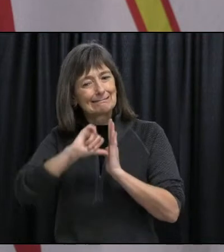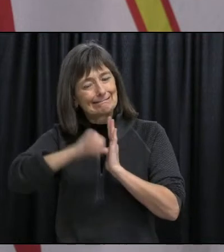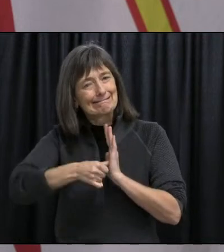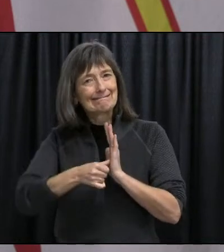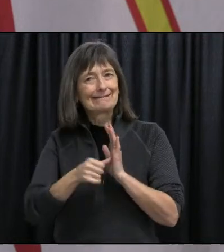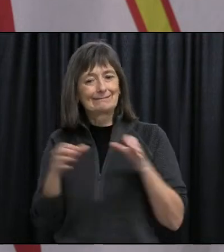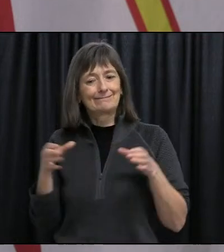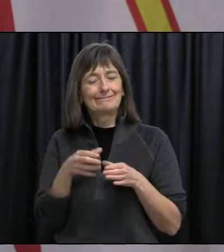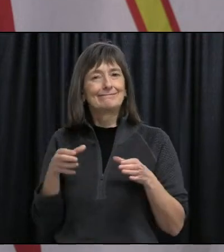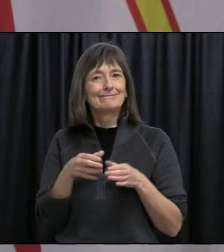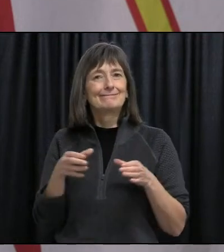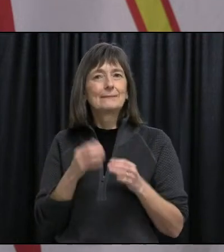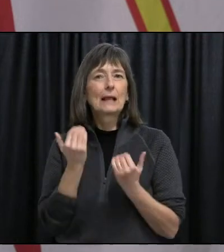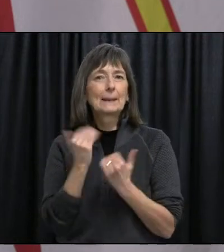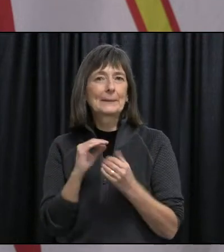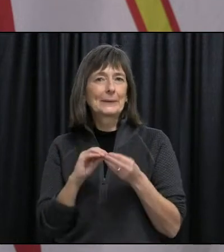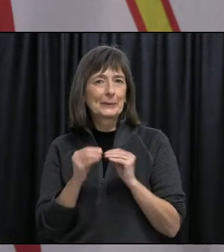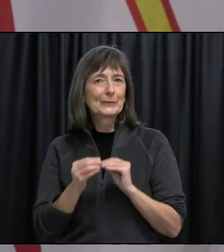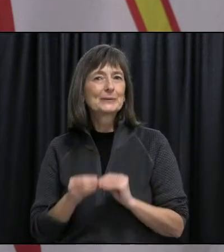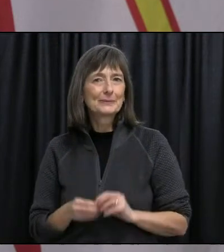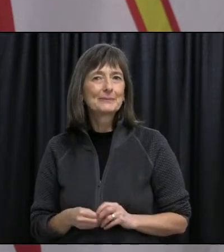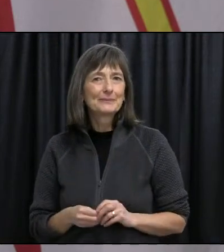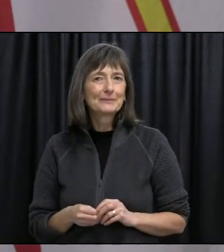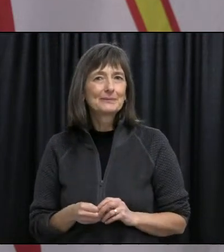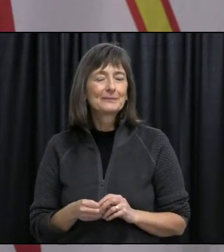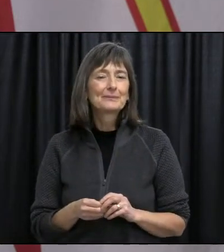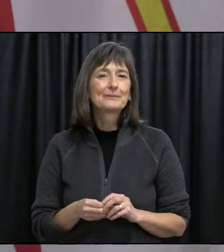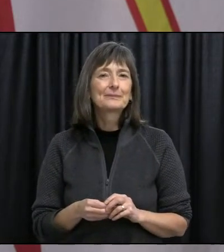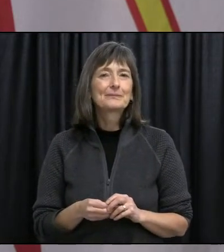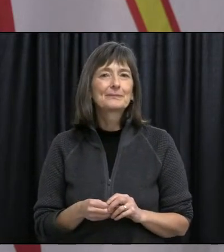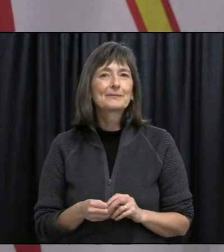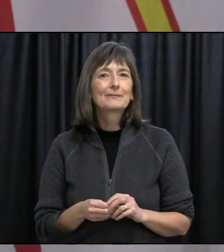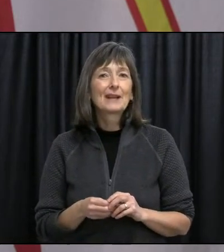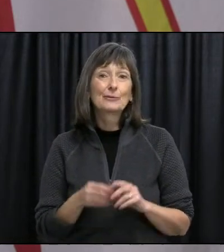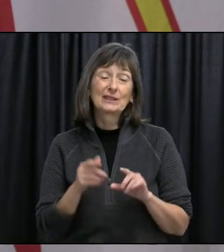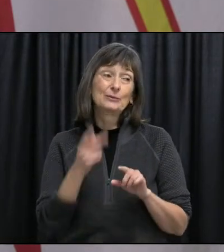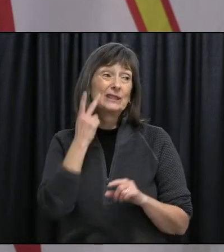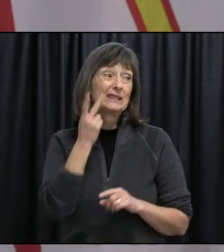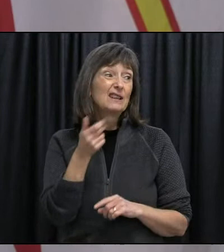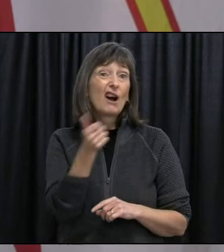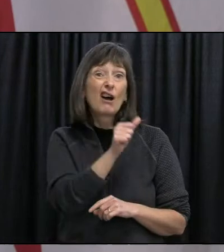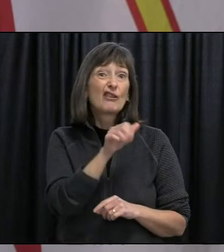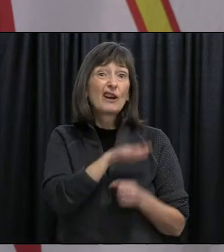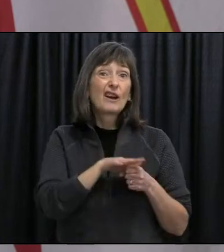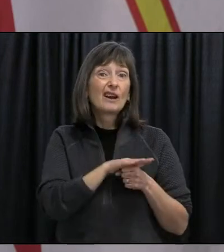informal gatherings need to be limited. As we've seen in other jurisdictions, they are,